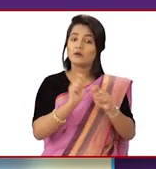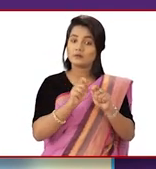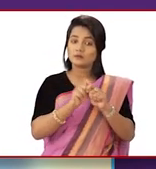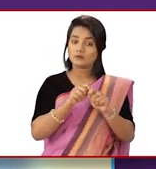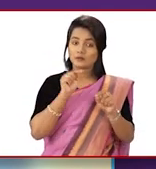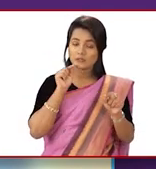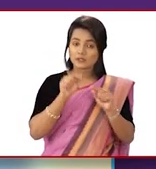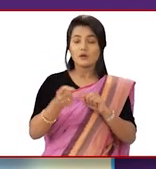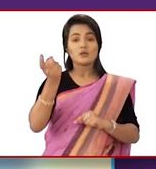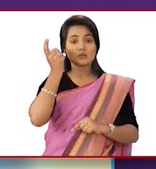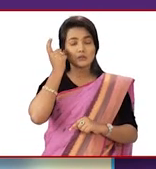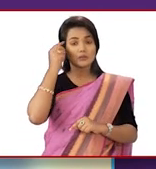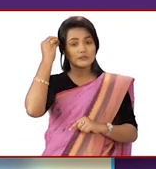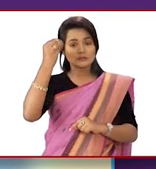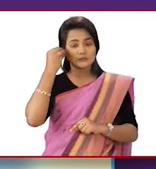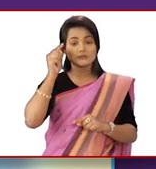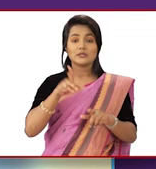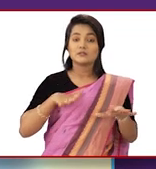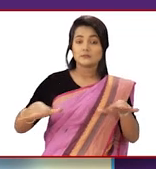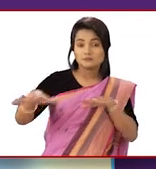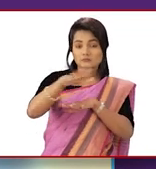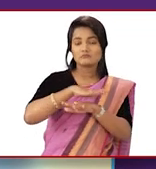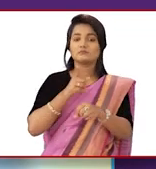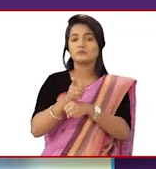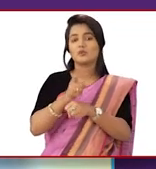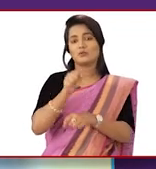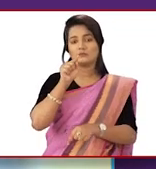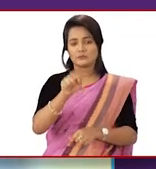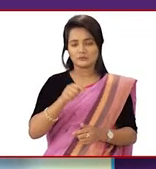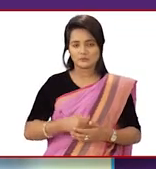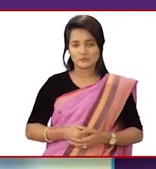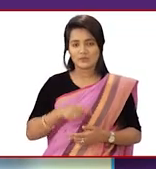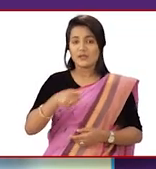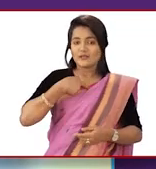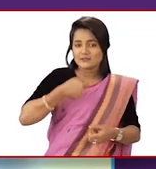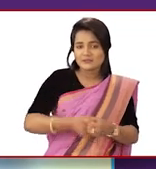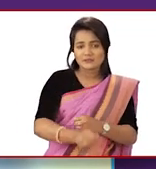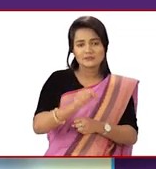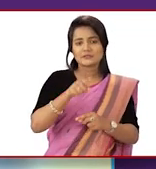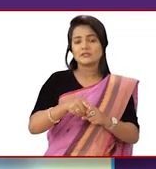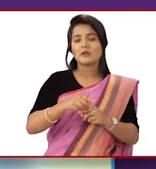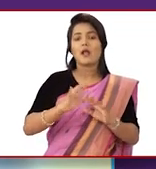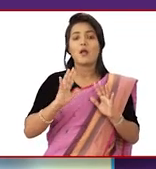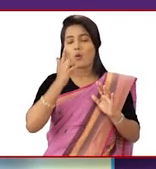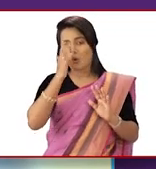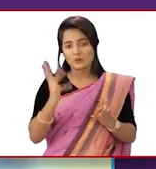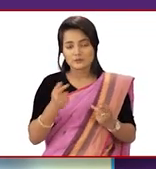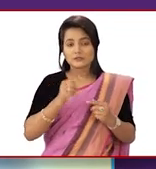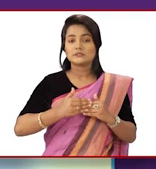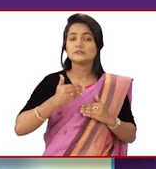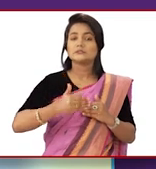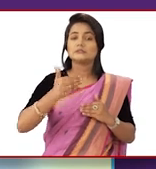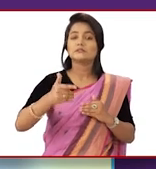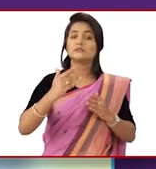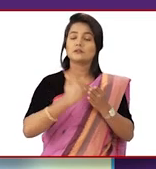your thoughts and ideas. Environment teaches you. You're not born with certain way. And then slowly, of course, your